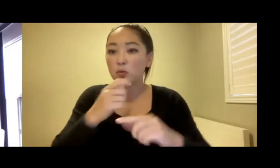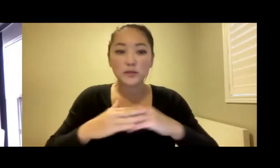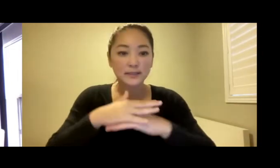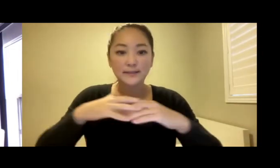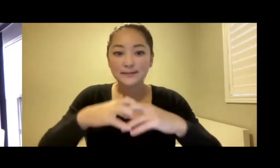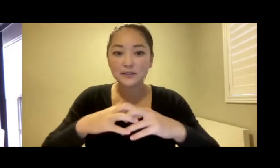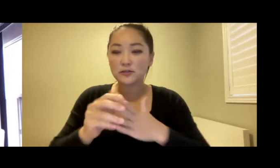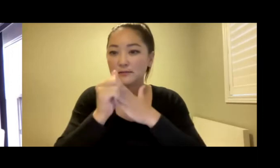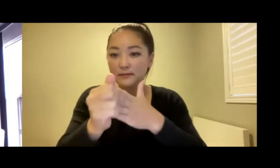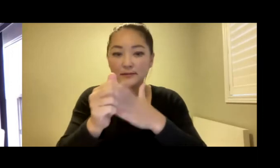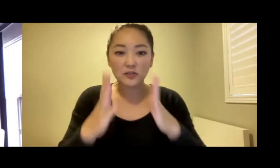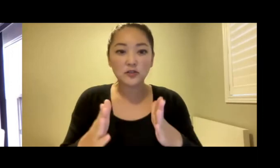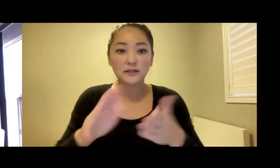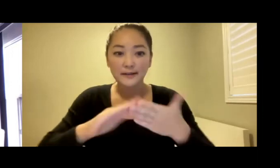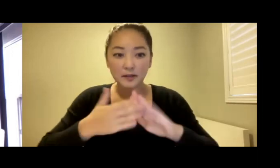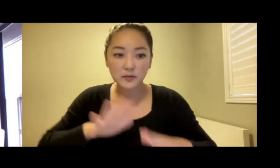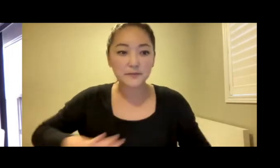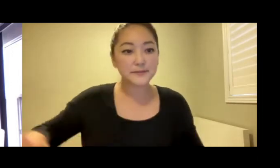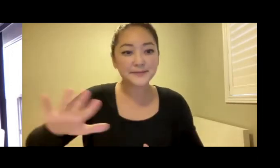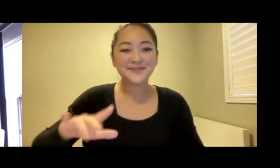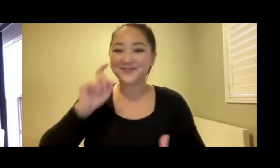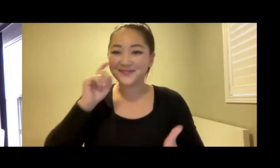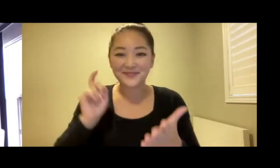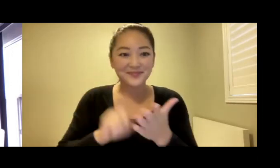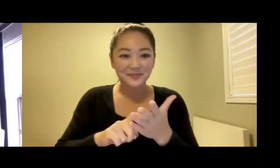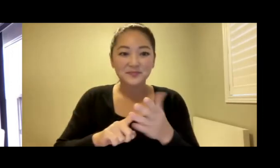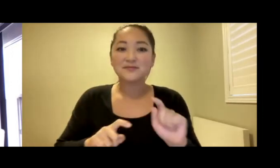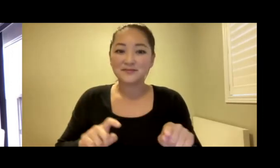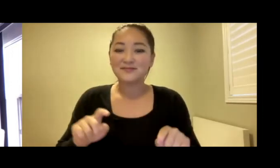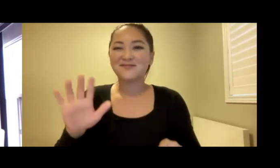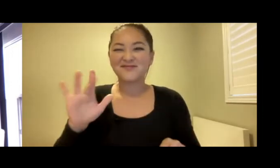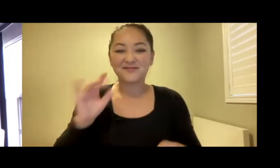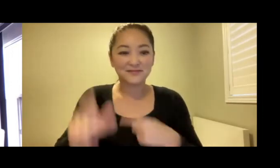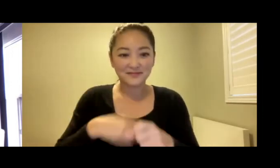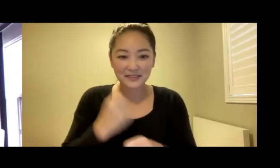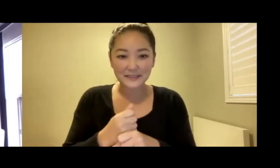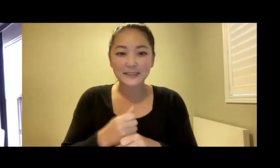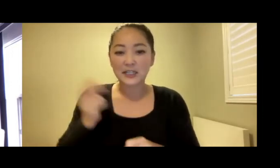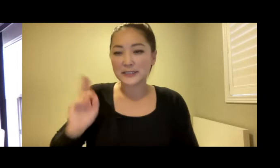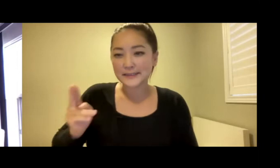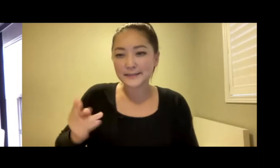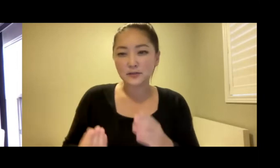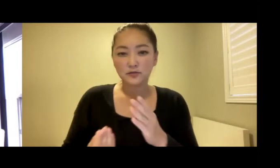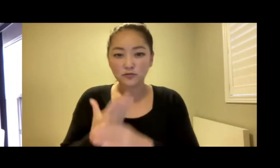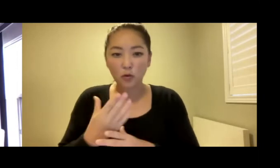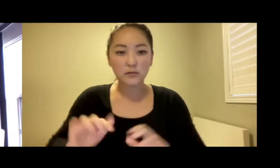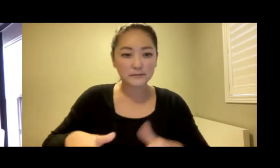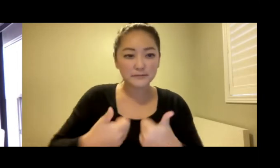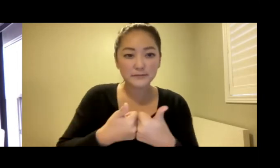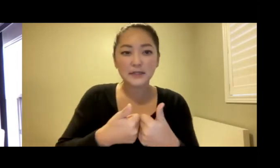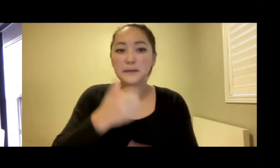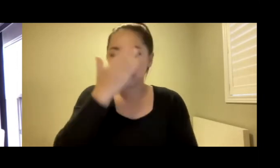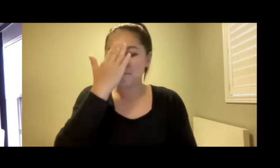the festival's 25-year history of growth and challenge, we renew and refresh our commitments to more abundance